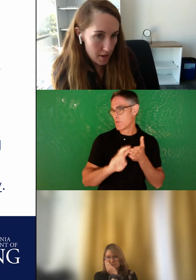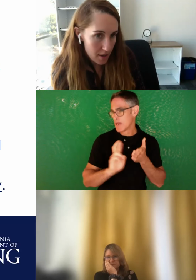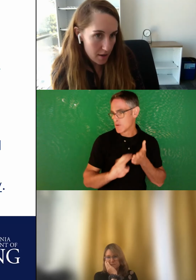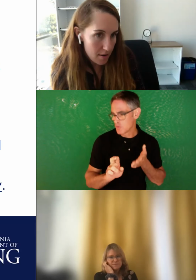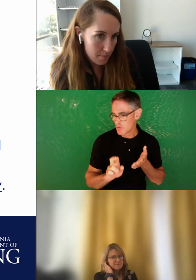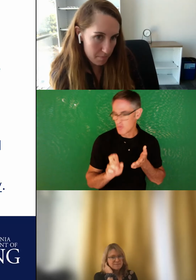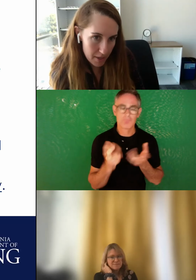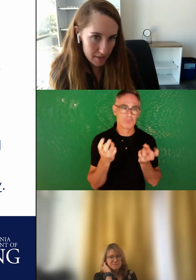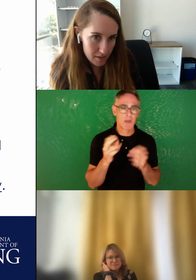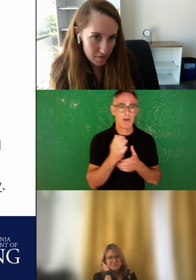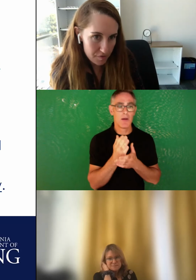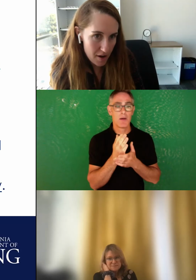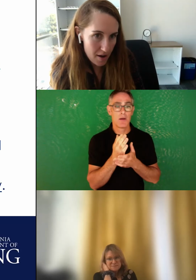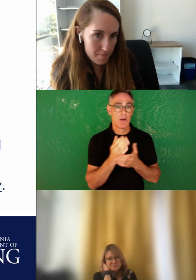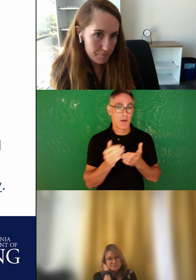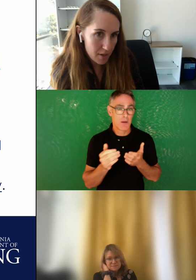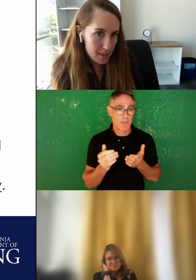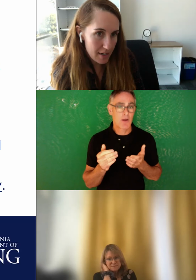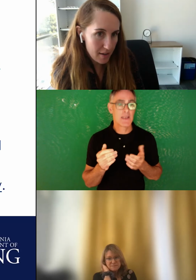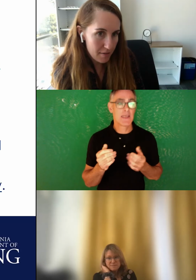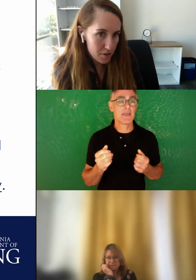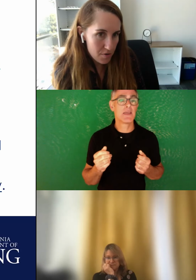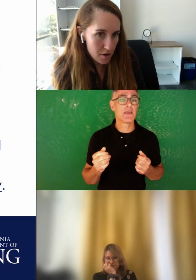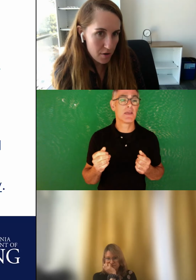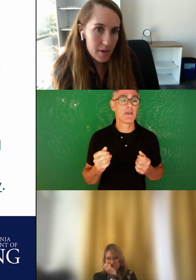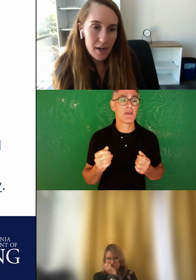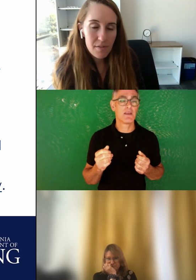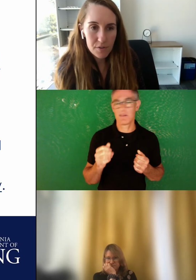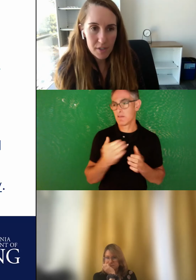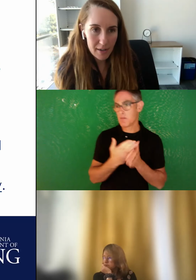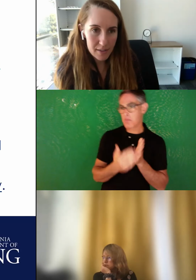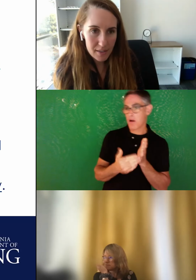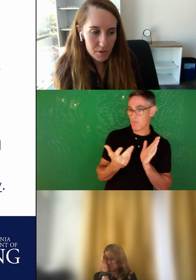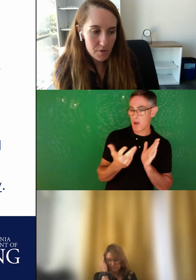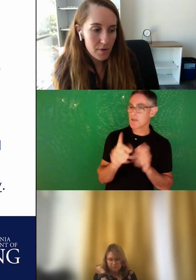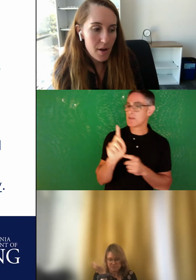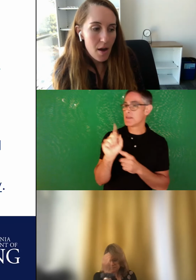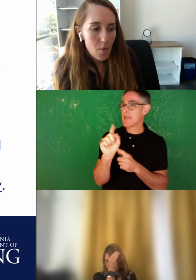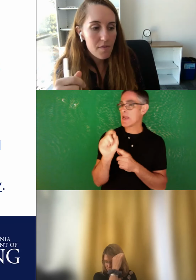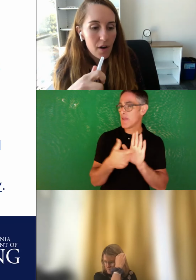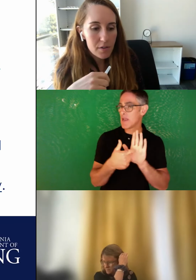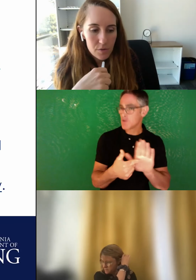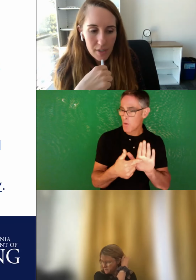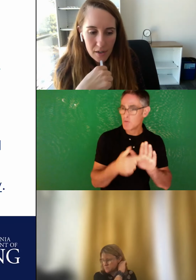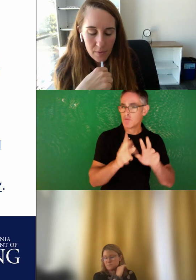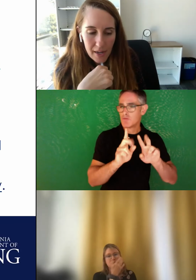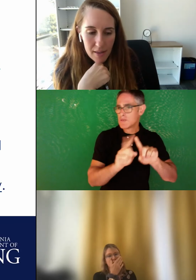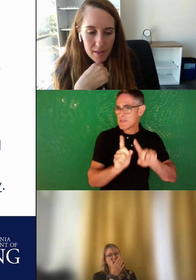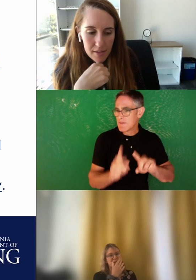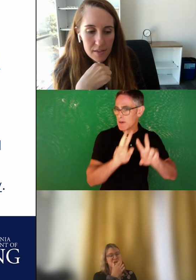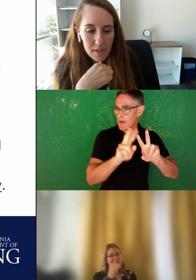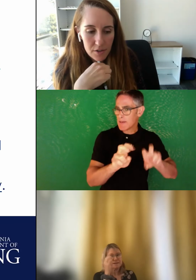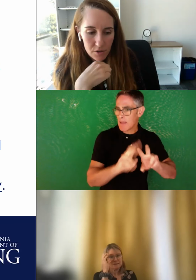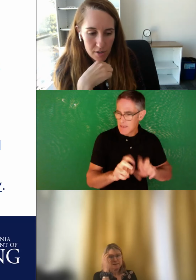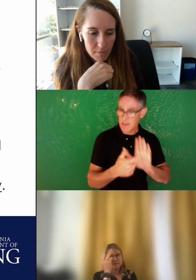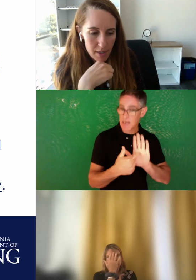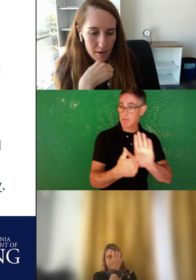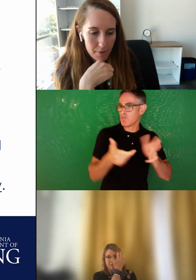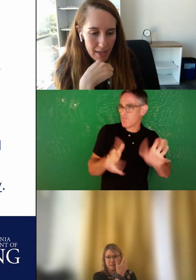part the pieces of data that I've shown you and kind of those analyses I've shown you. We've also taken away that this is